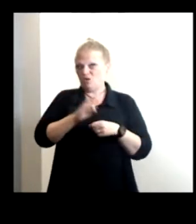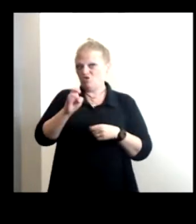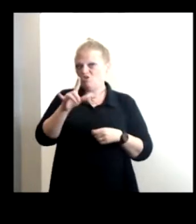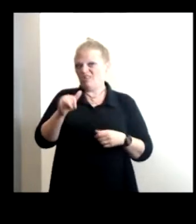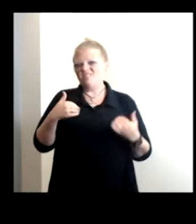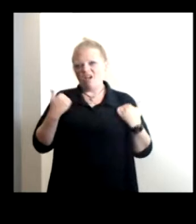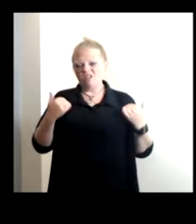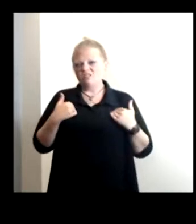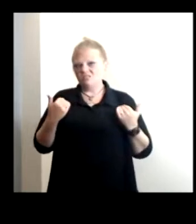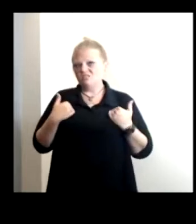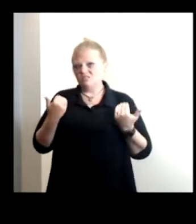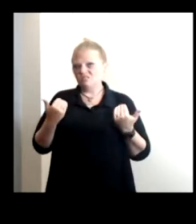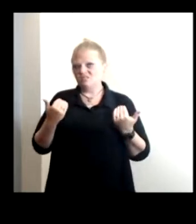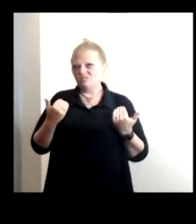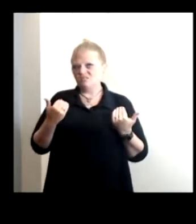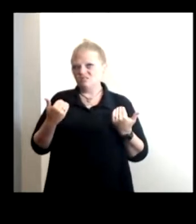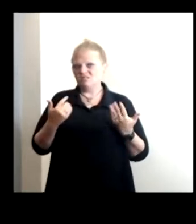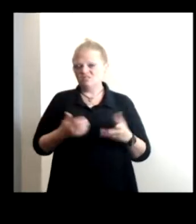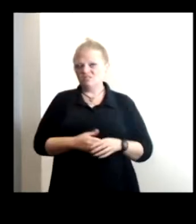young individual died of COVID